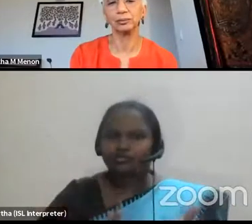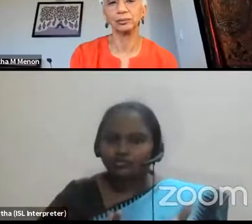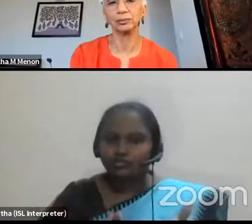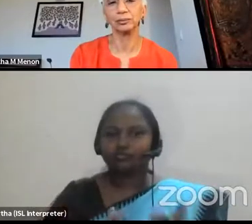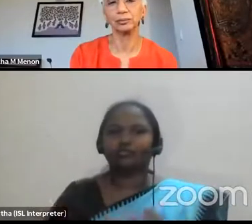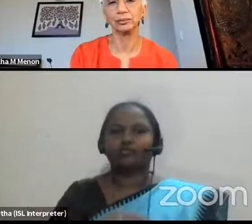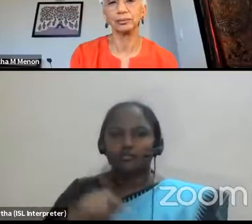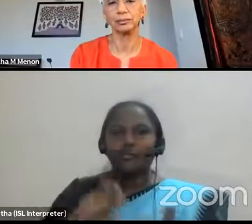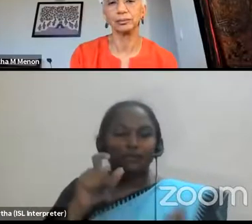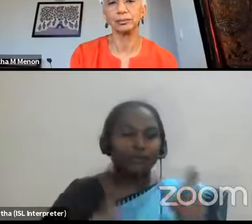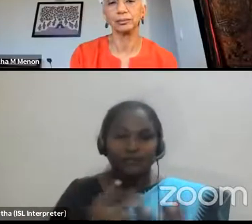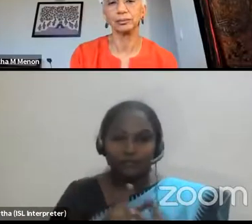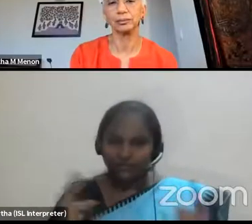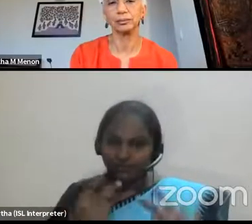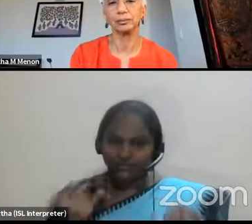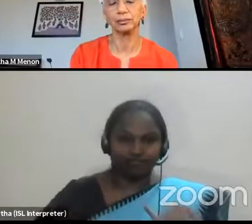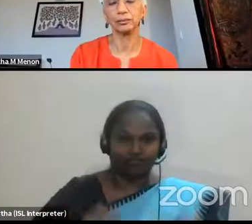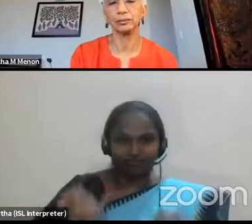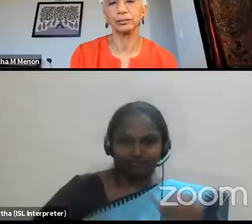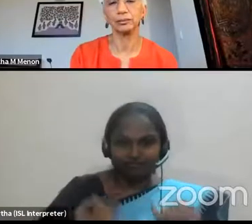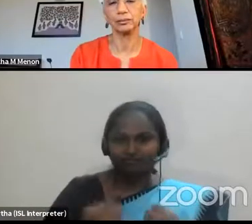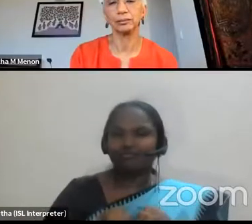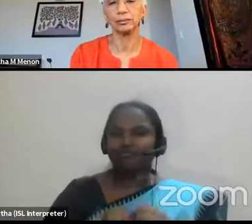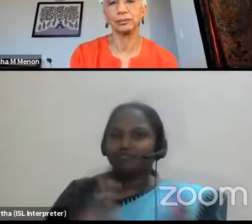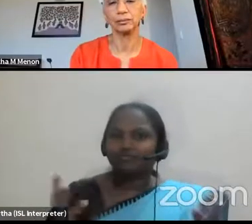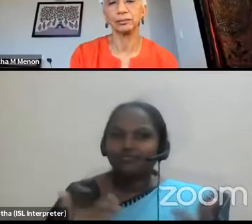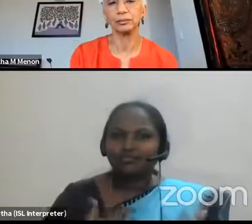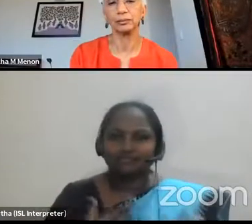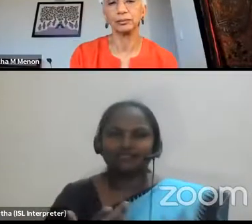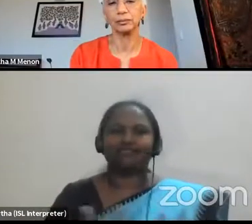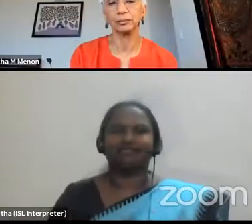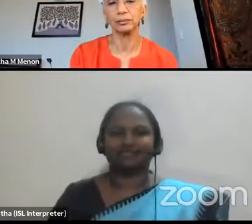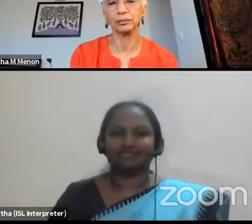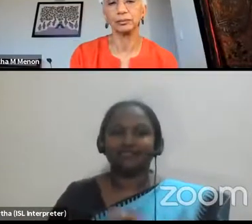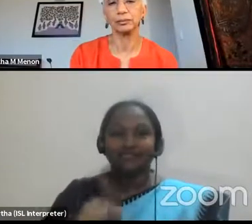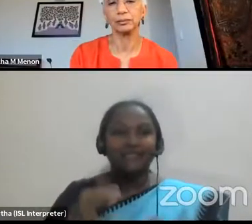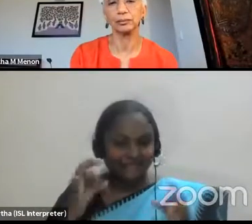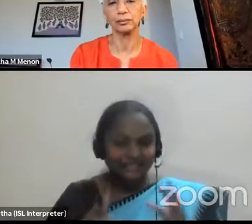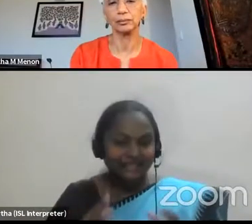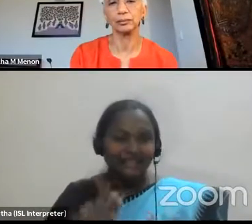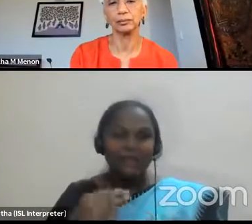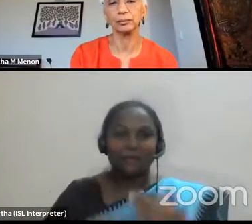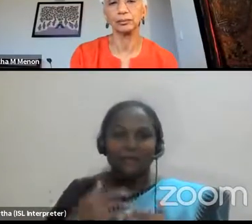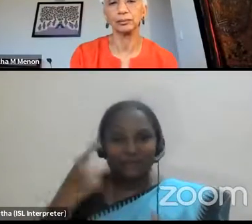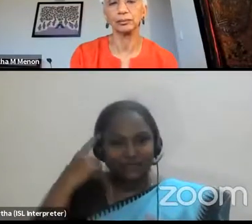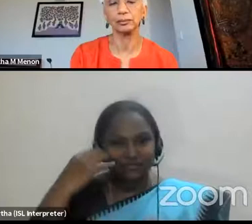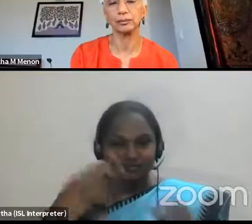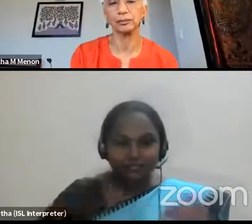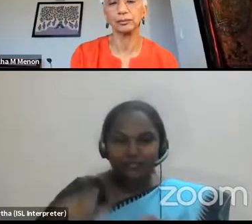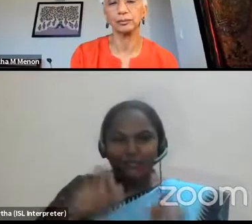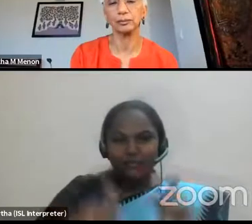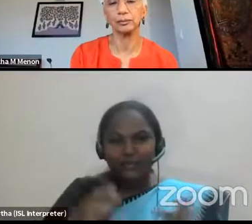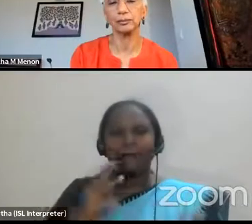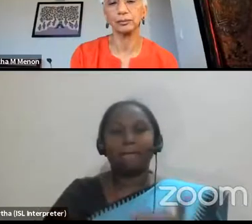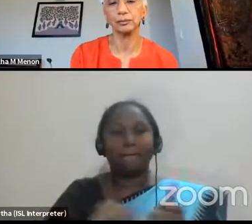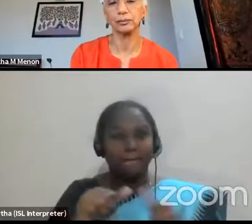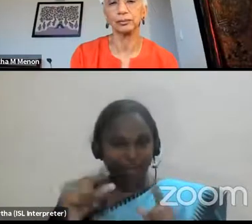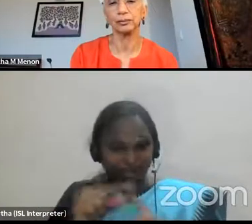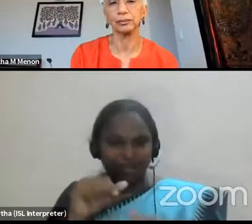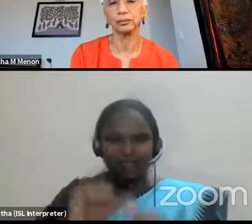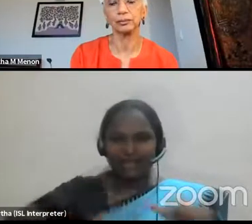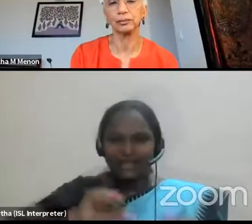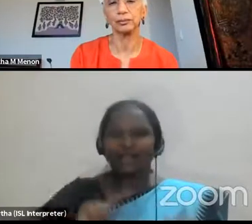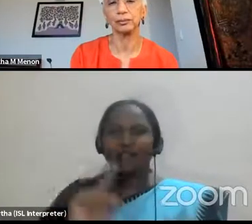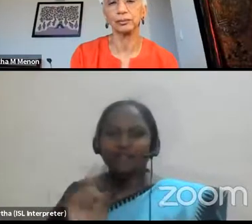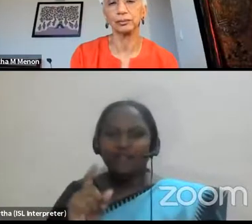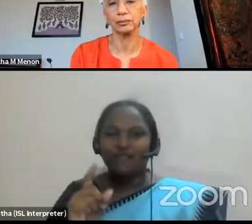that people were excited with and they were exploring. And this really became the genesis of MAP Labs, where art